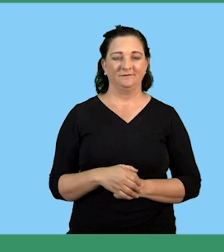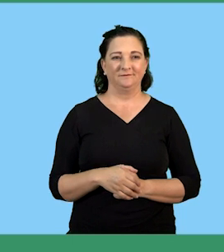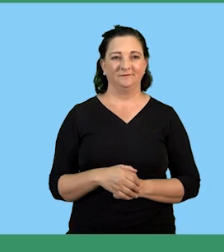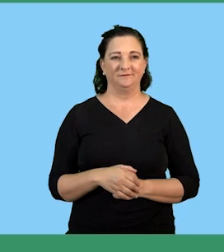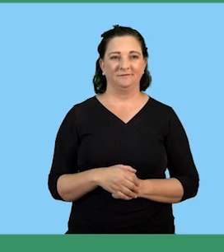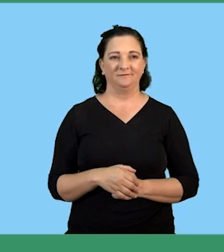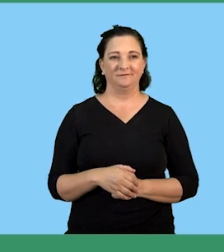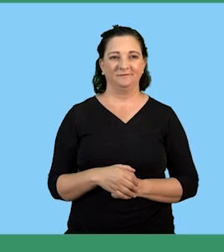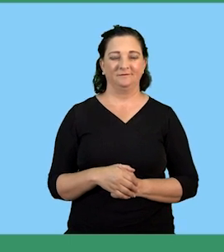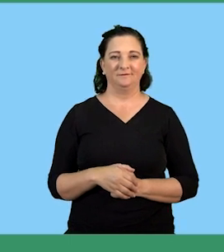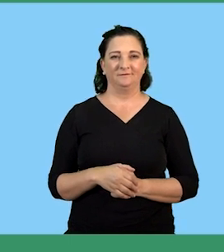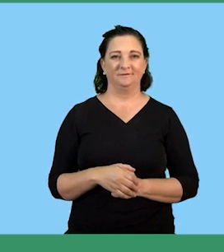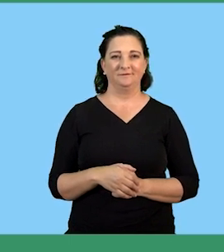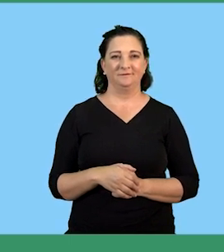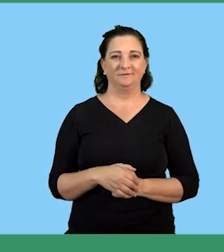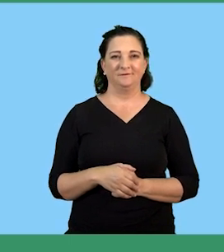interactive